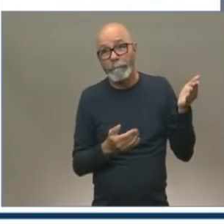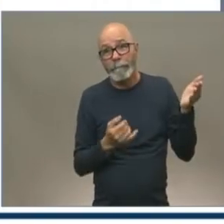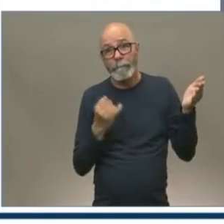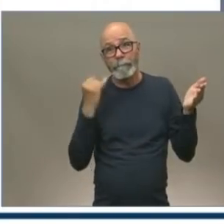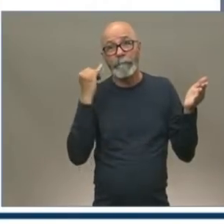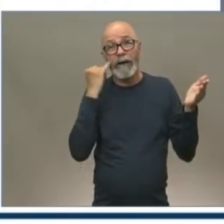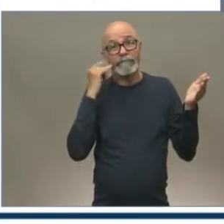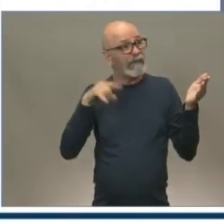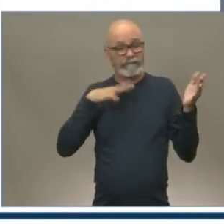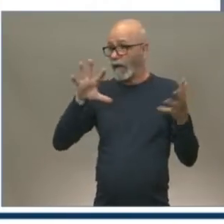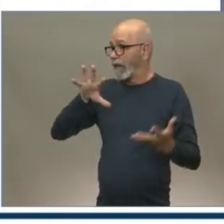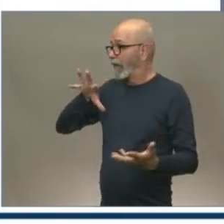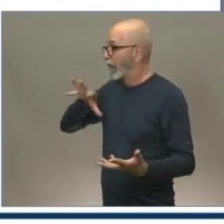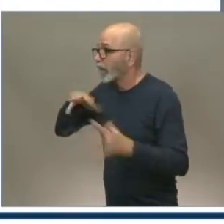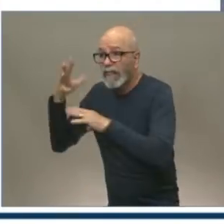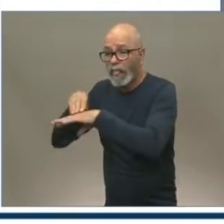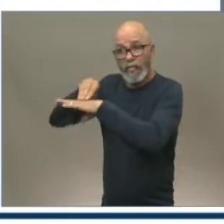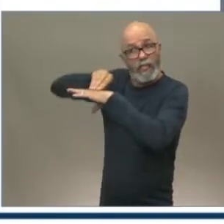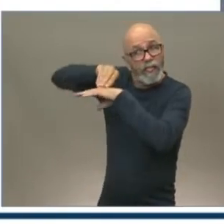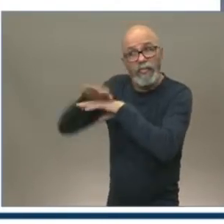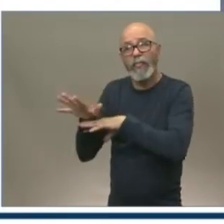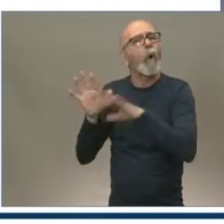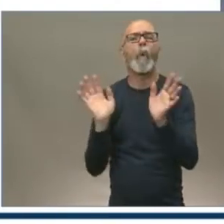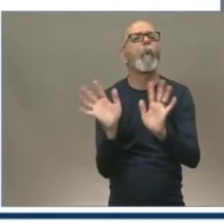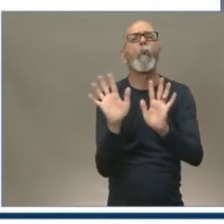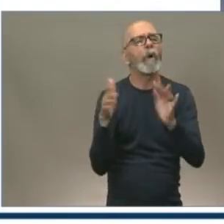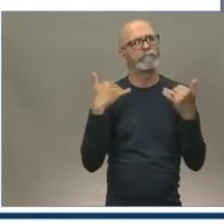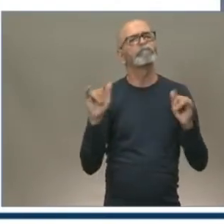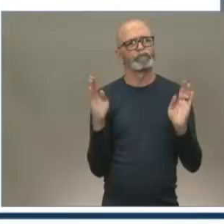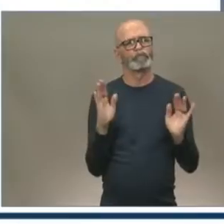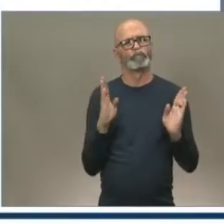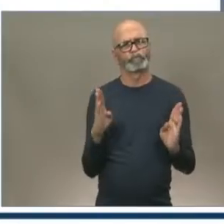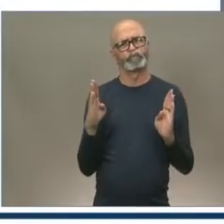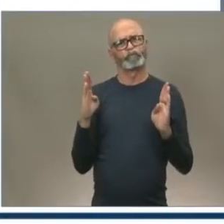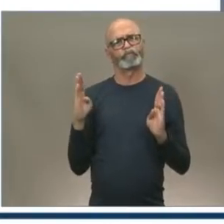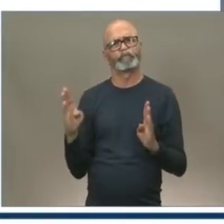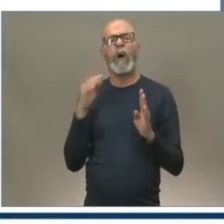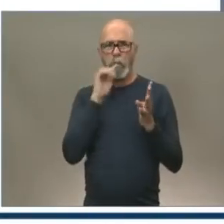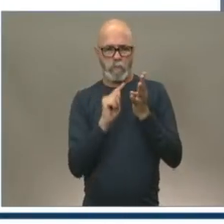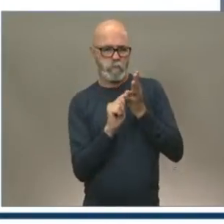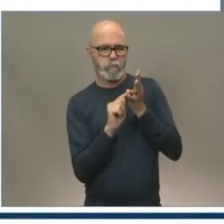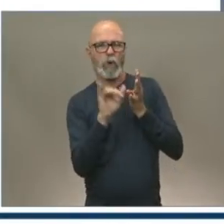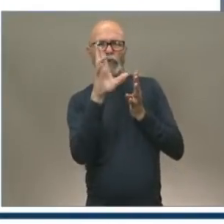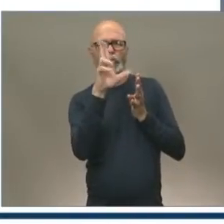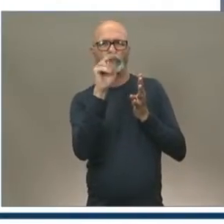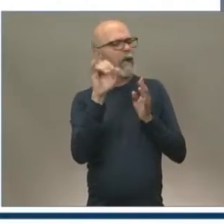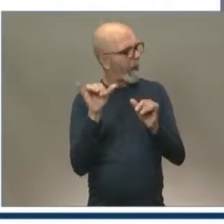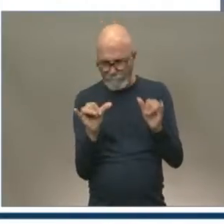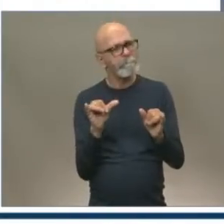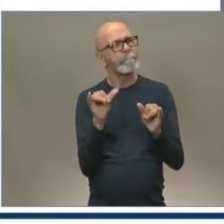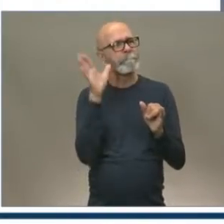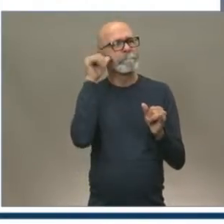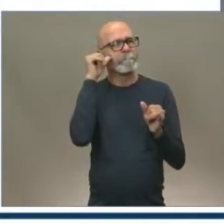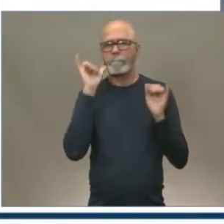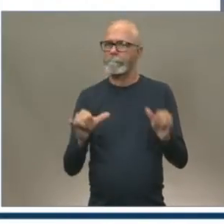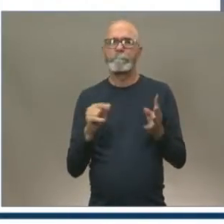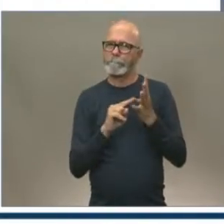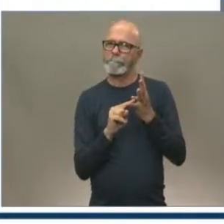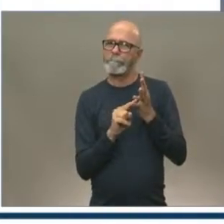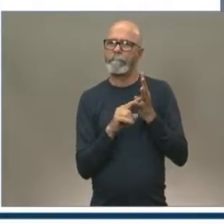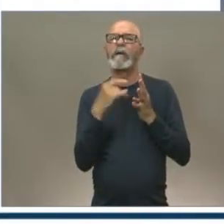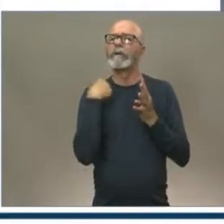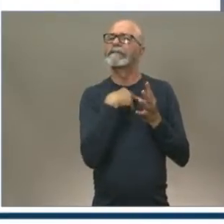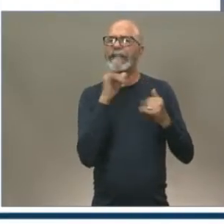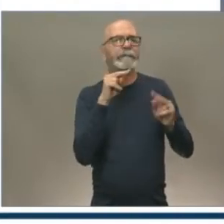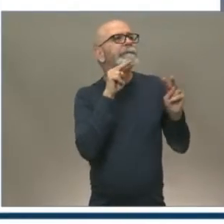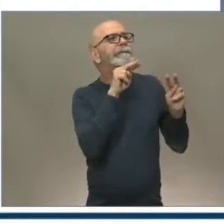Nova Scotians get a vaccine, get their first dose by the end of June. But we're watching this closely. We have built a vaccine